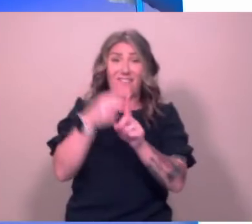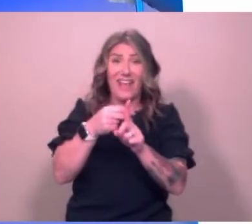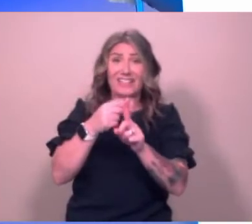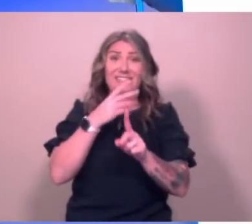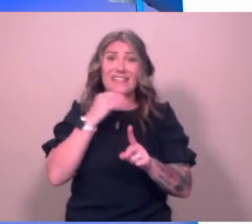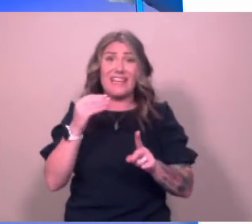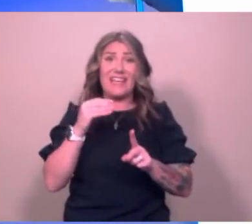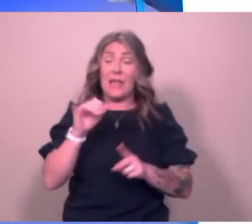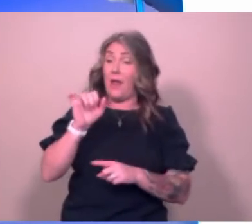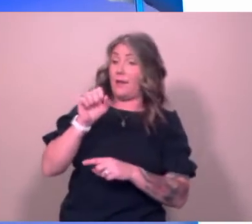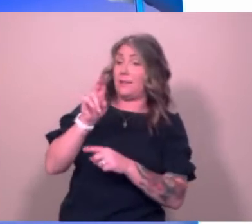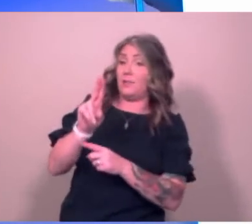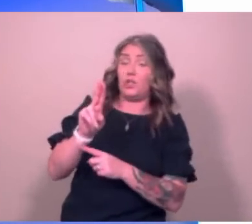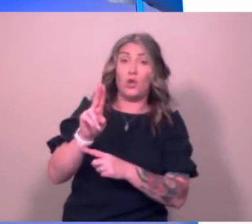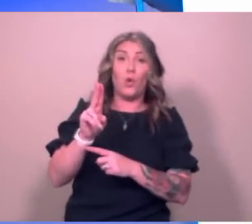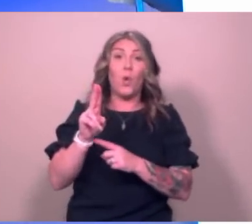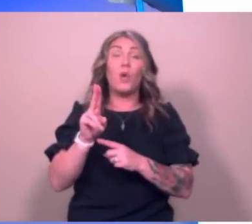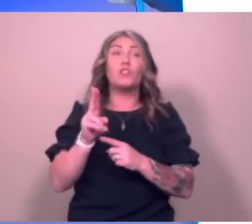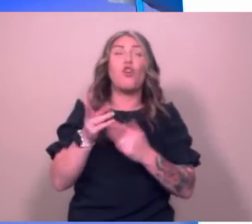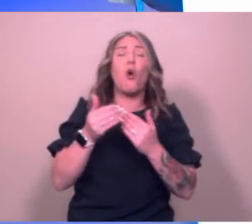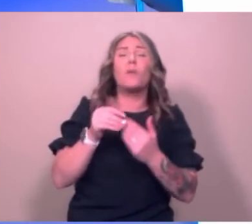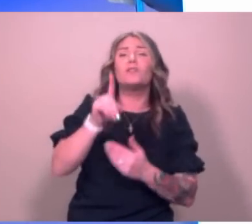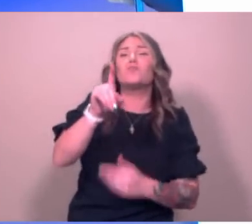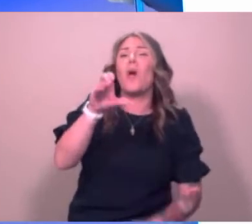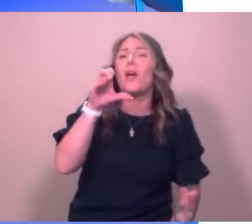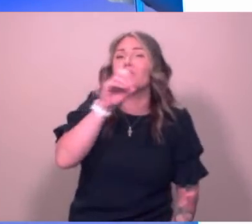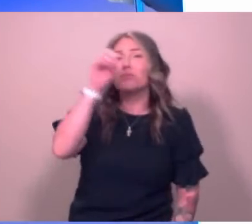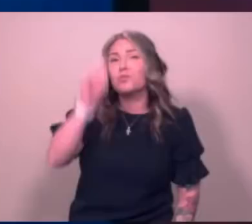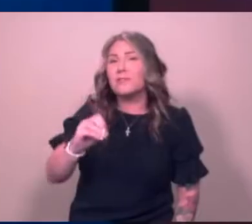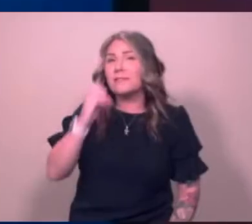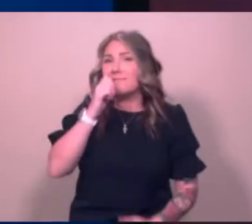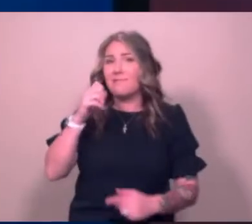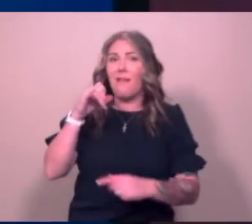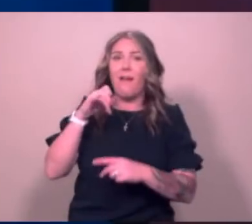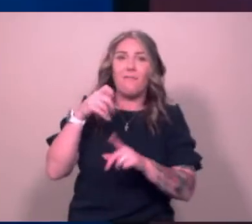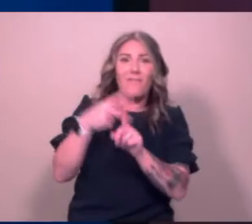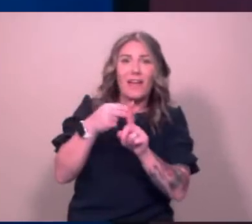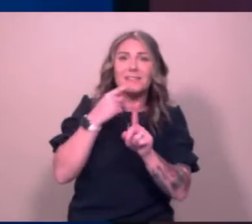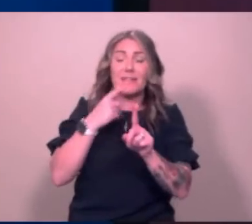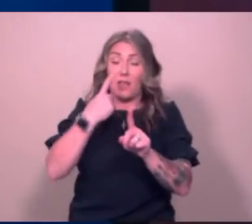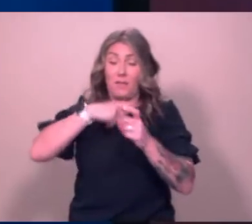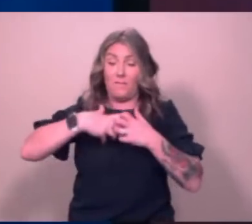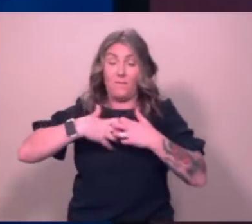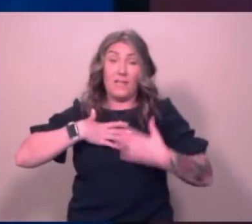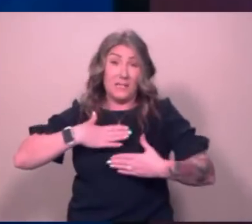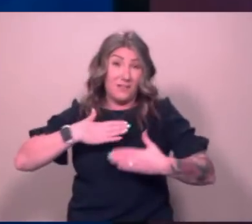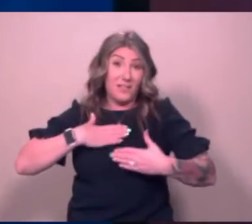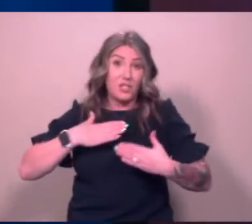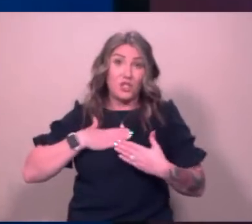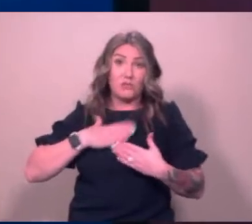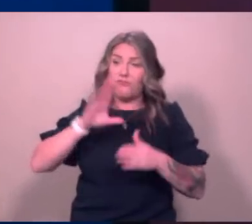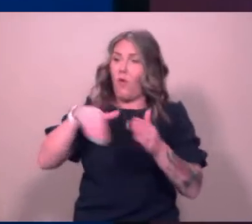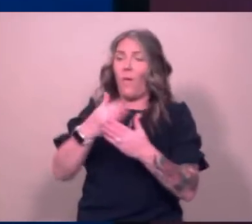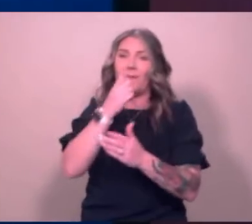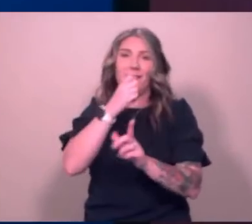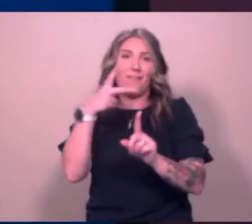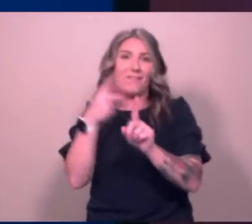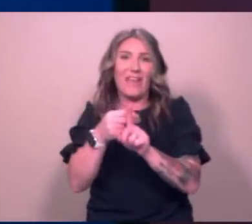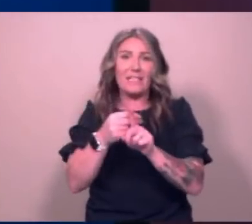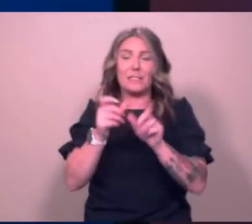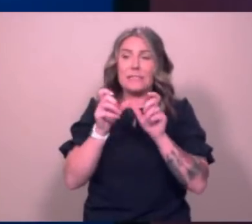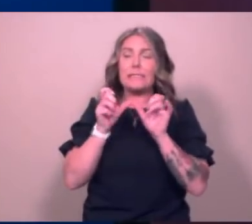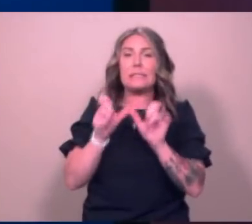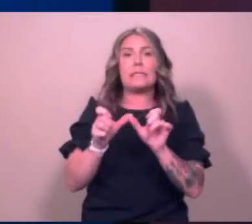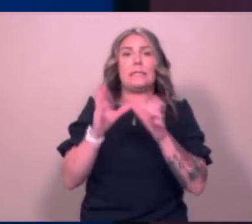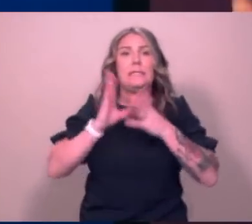in our ICUs, it's nearly 100% unvaccinated, and on our ventilator patients, it is 100% unvaccinated. It's a